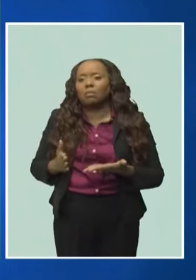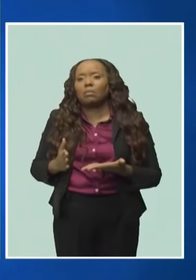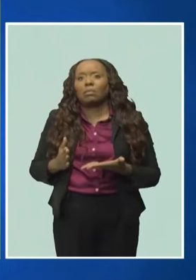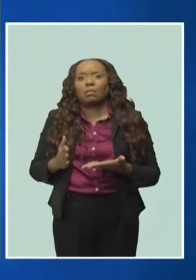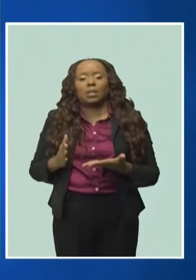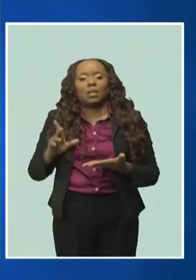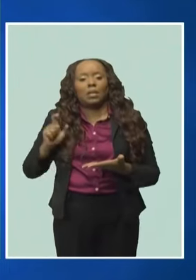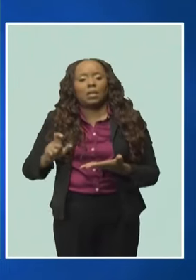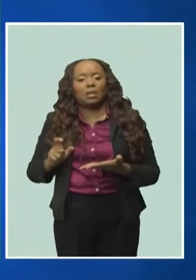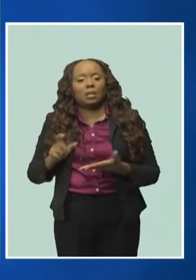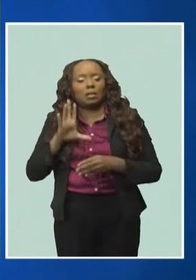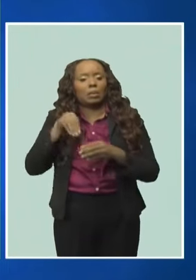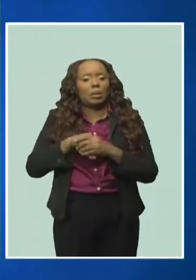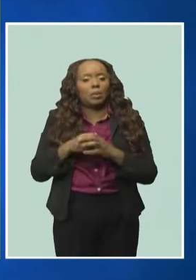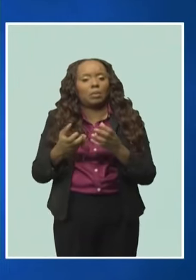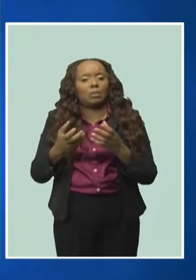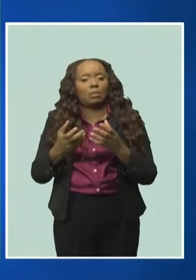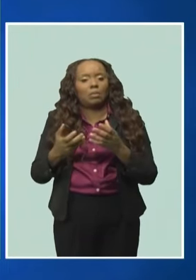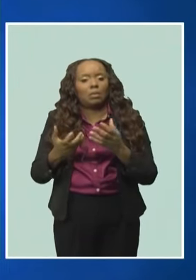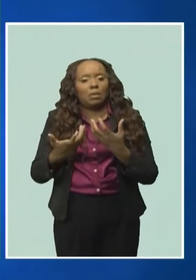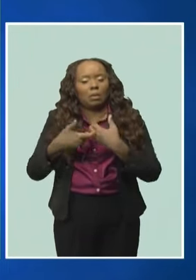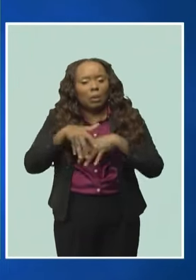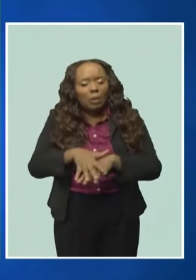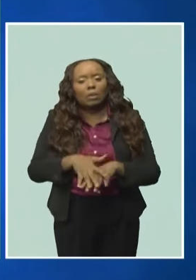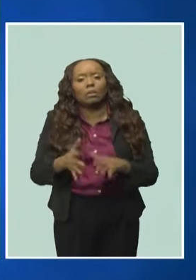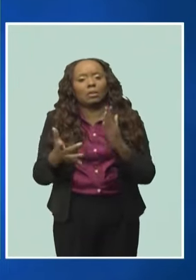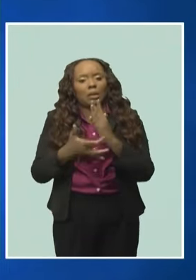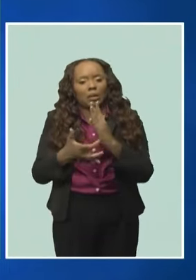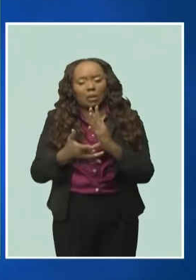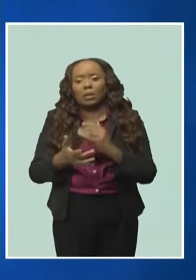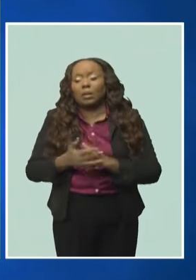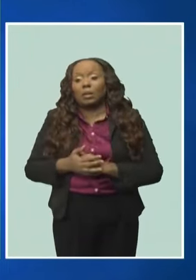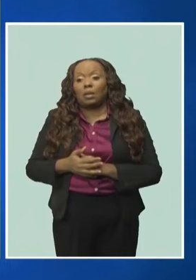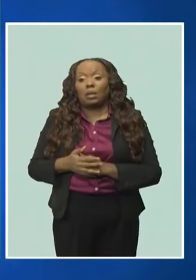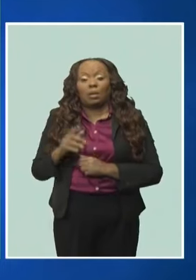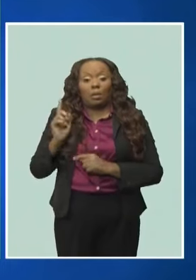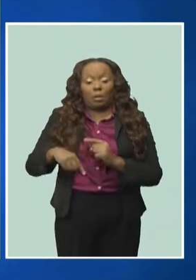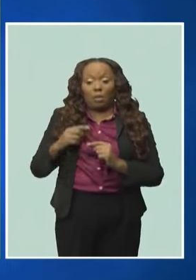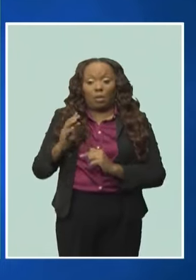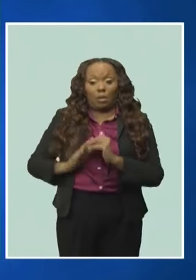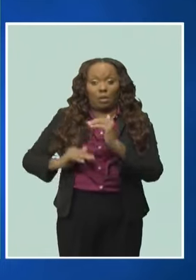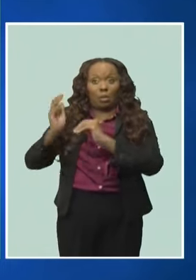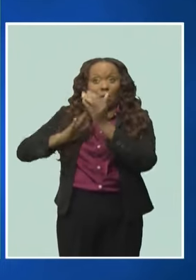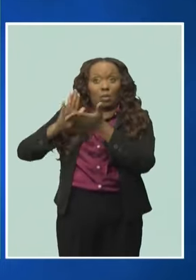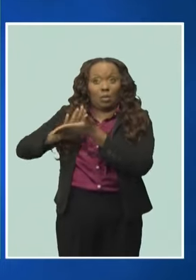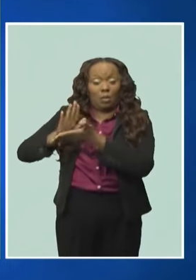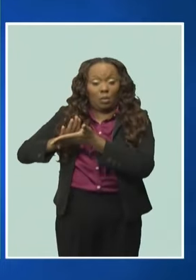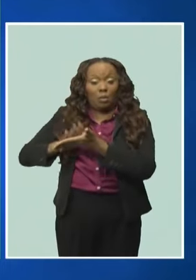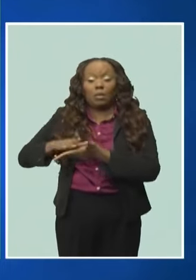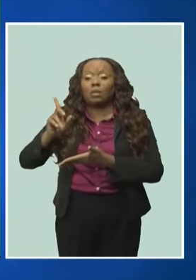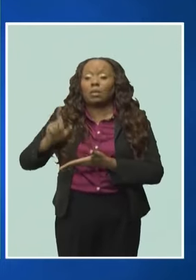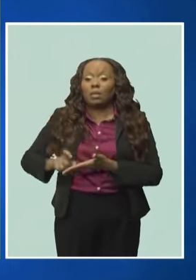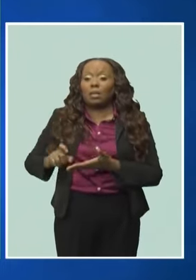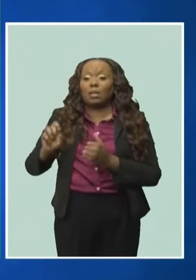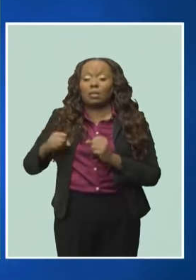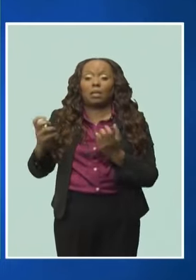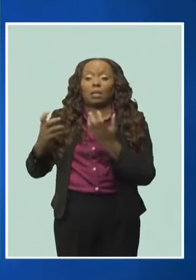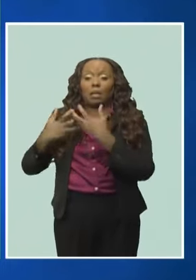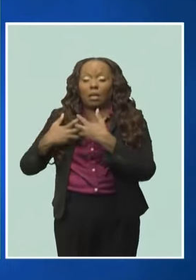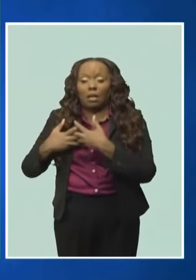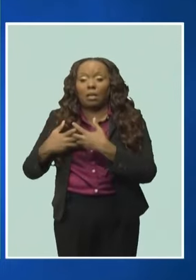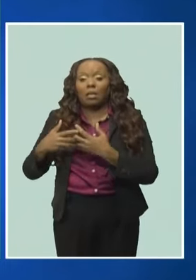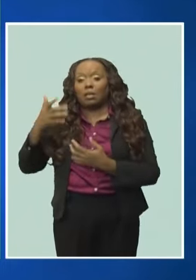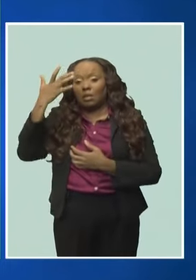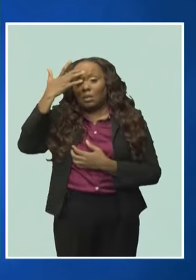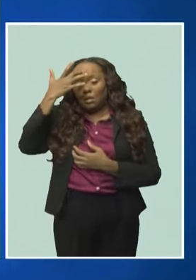integrate technology. Schools should be built to accommodate high-speed internet, smart boards, and